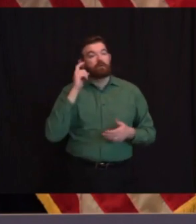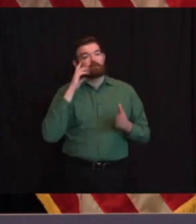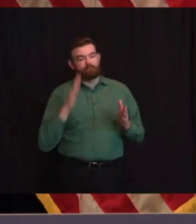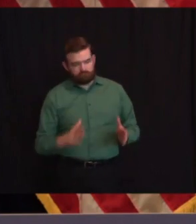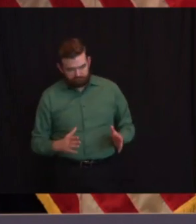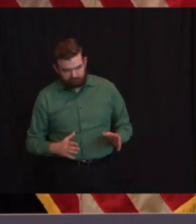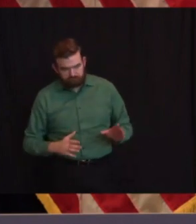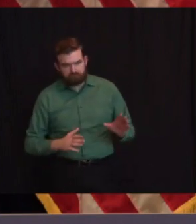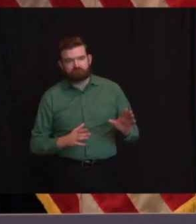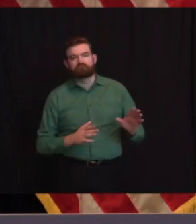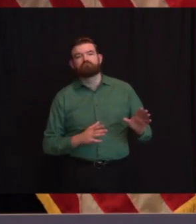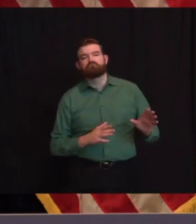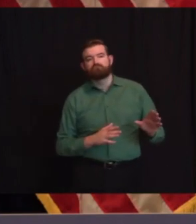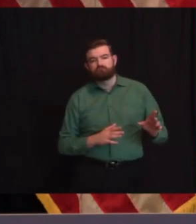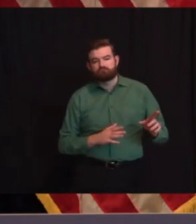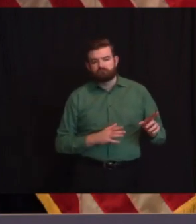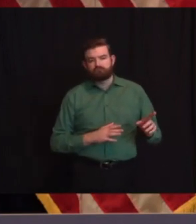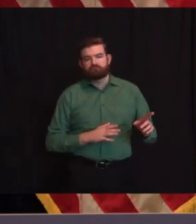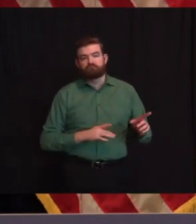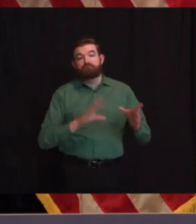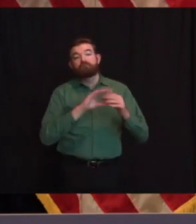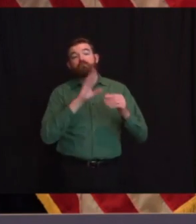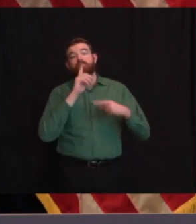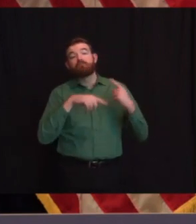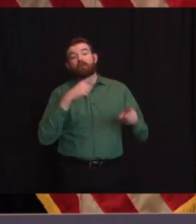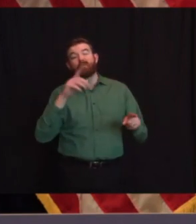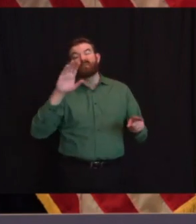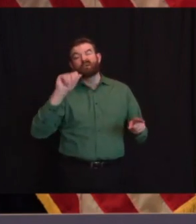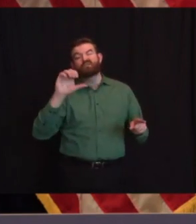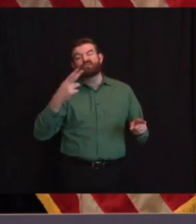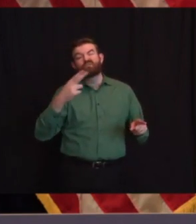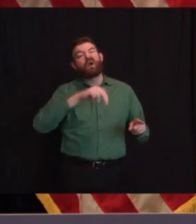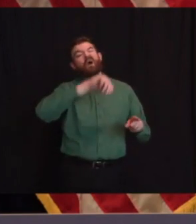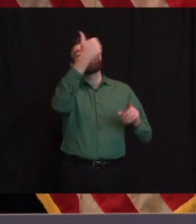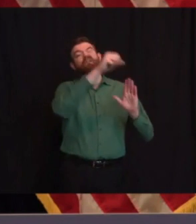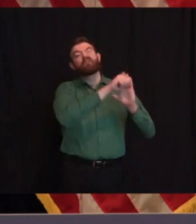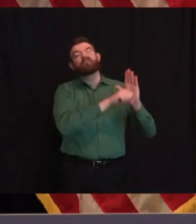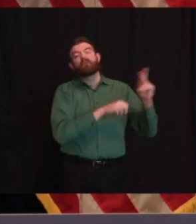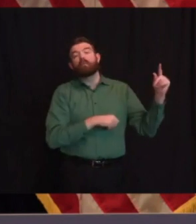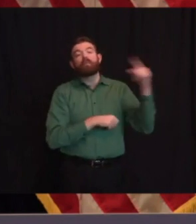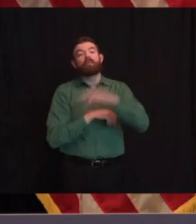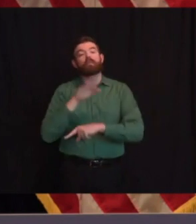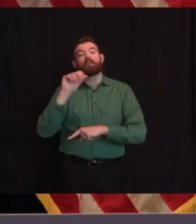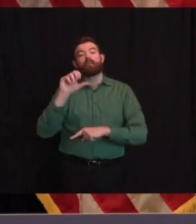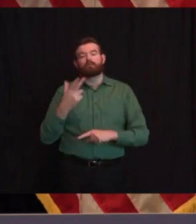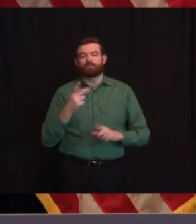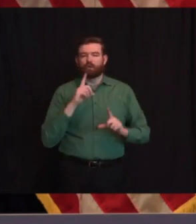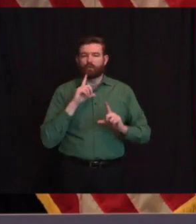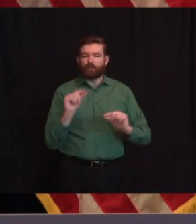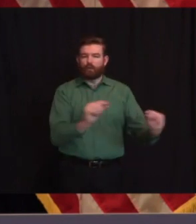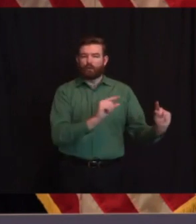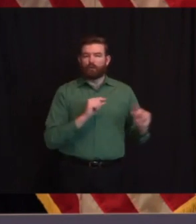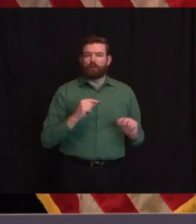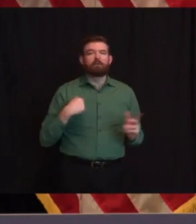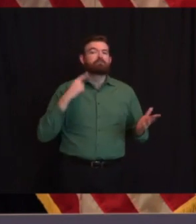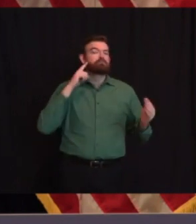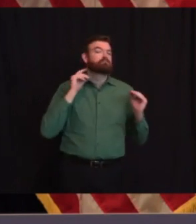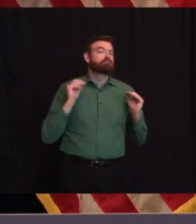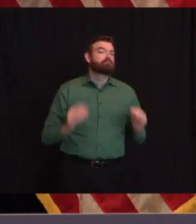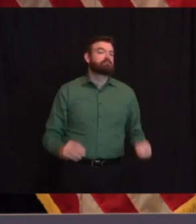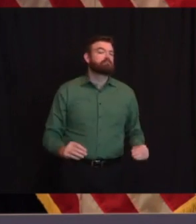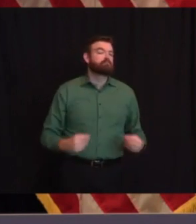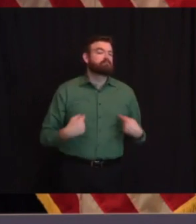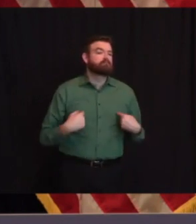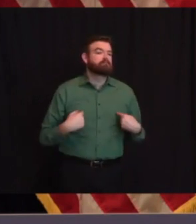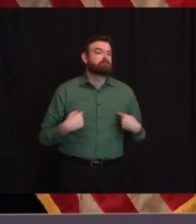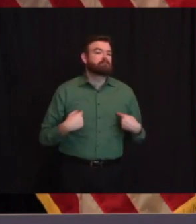and preliminary. Is that fair to say, Pat? I don't think there's really any more color on that. We're going to give you much more. Believe me, we're out there. Pat's colleagues